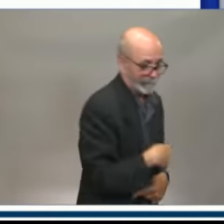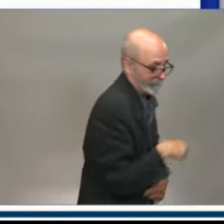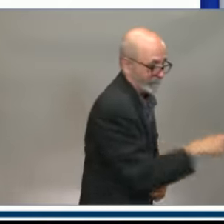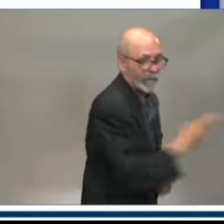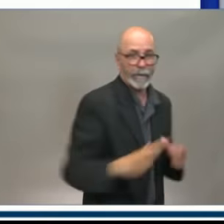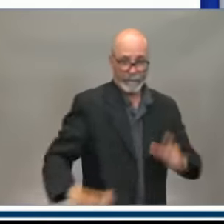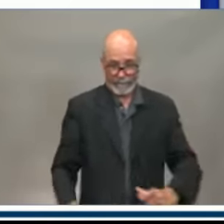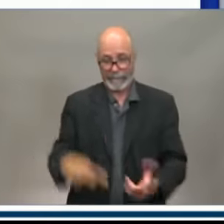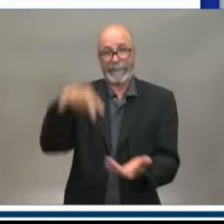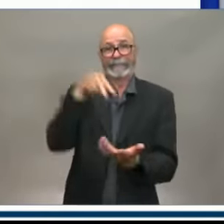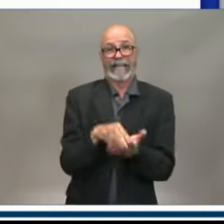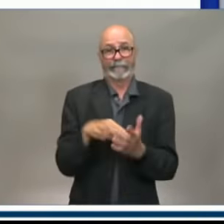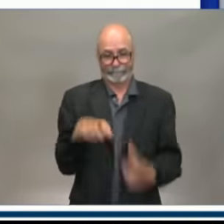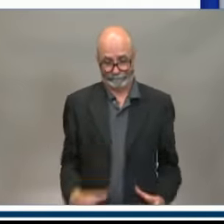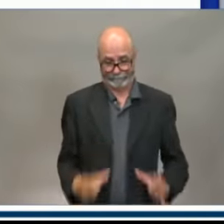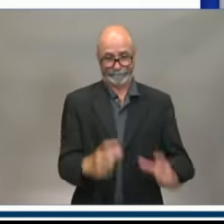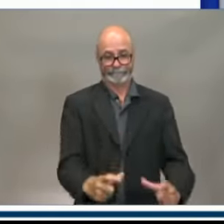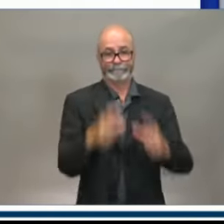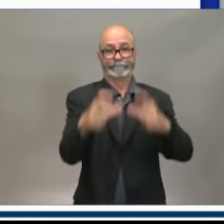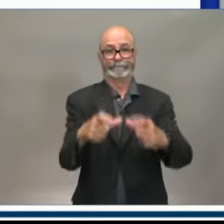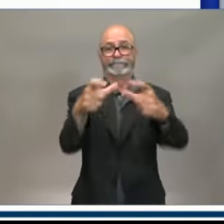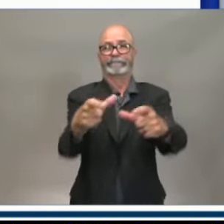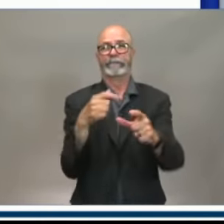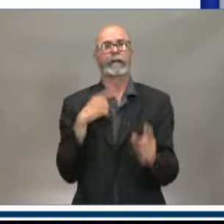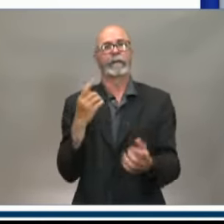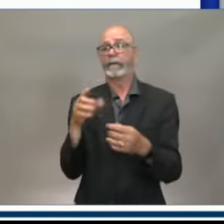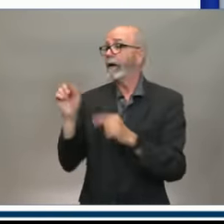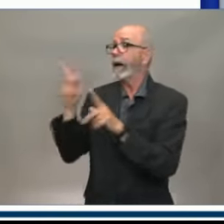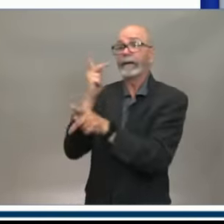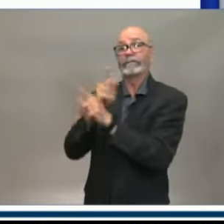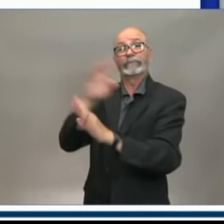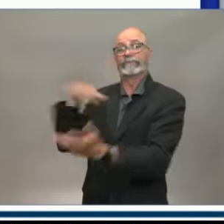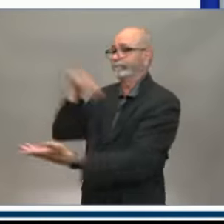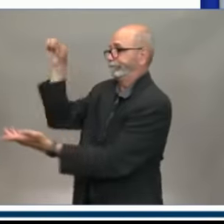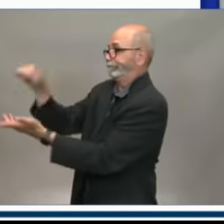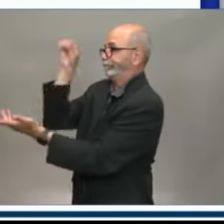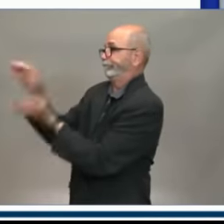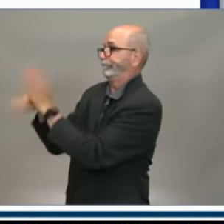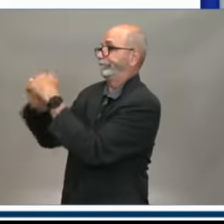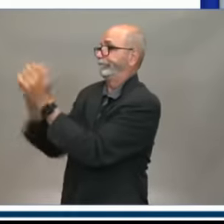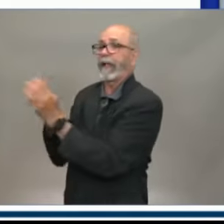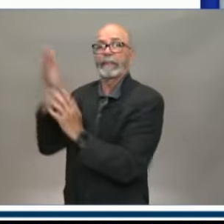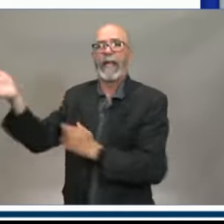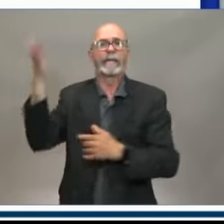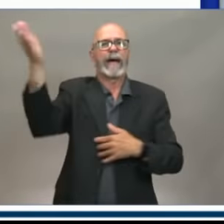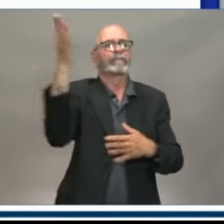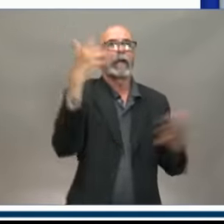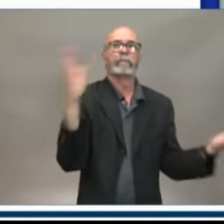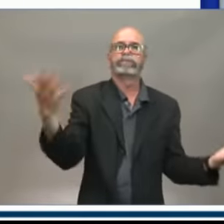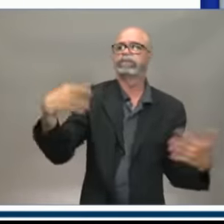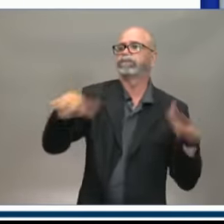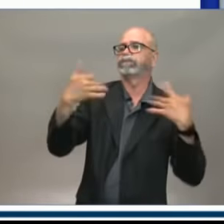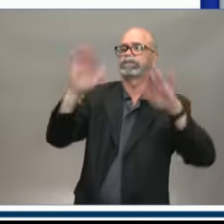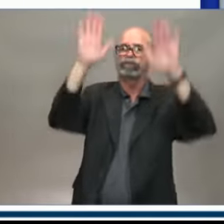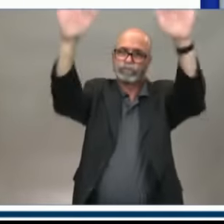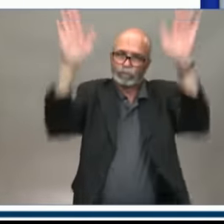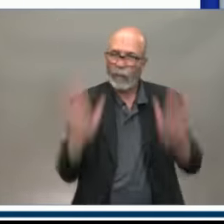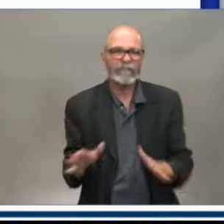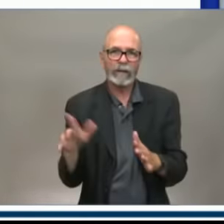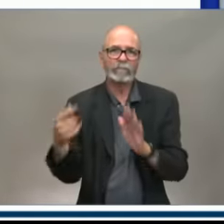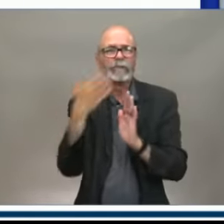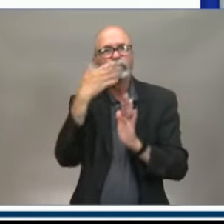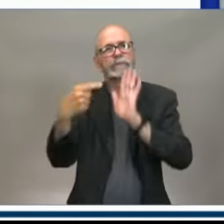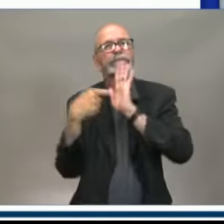and sanitizing between customers. You're an excellent example of how to do it right. Dr. Strang will continue